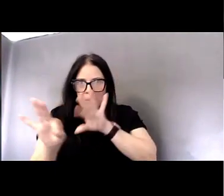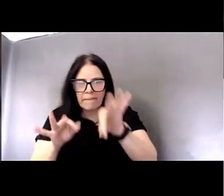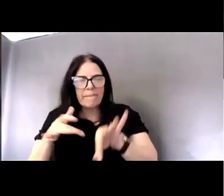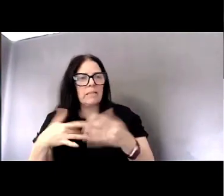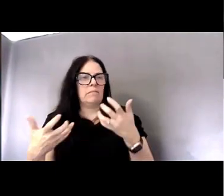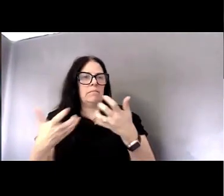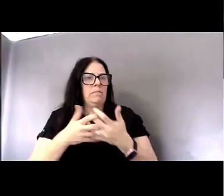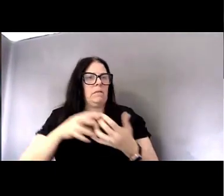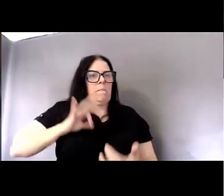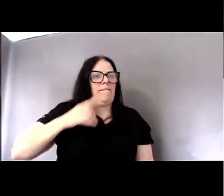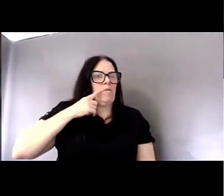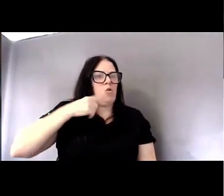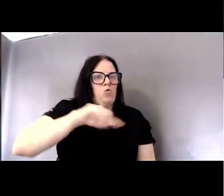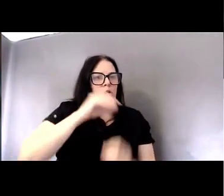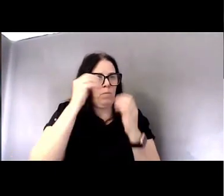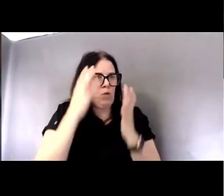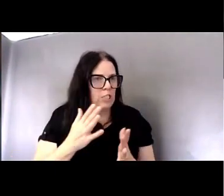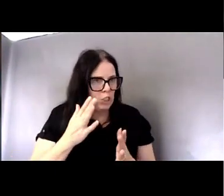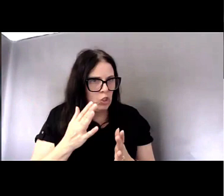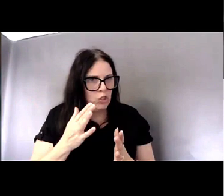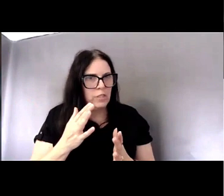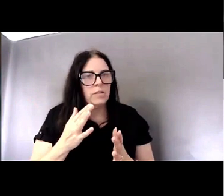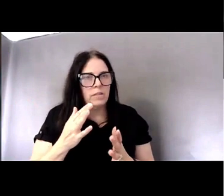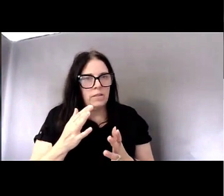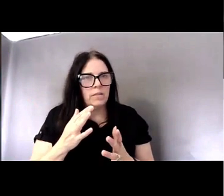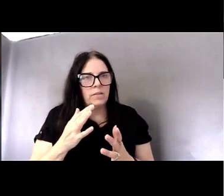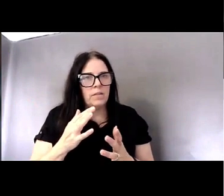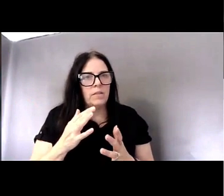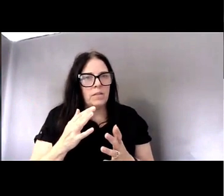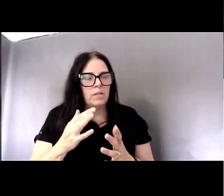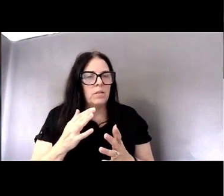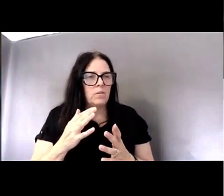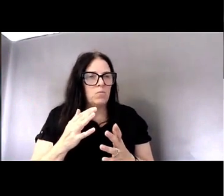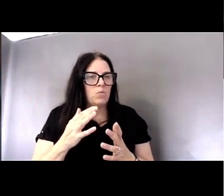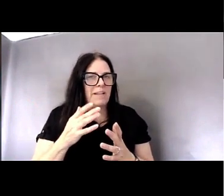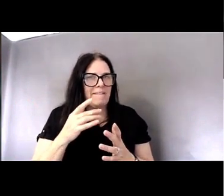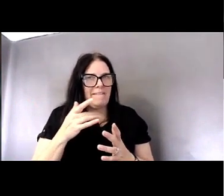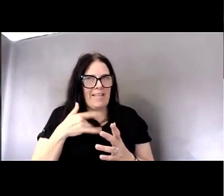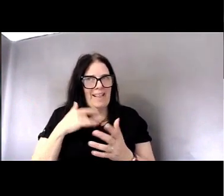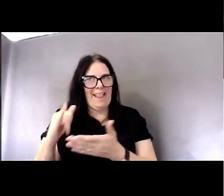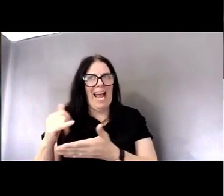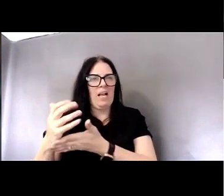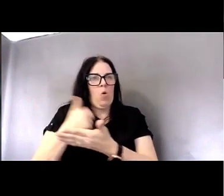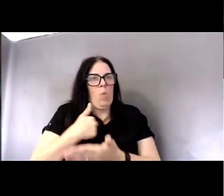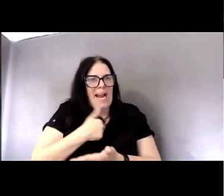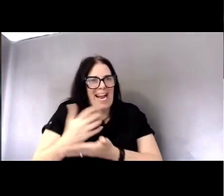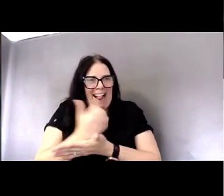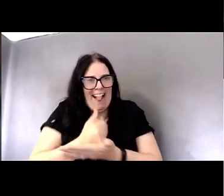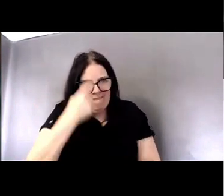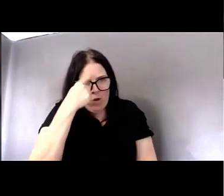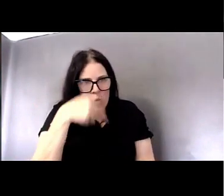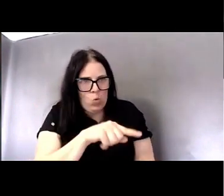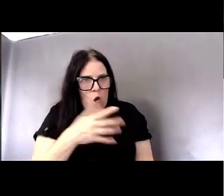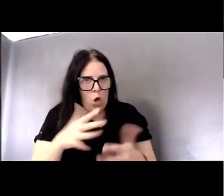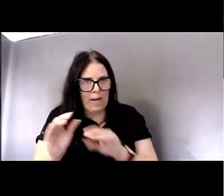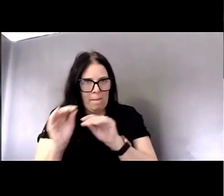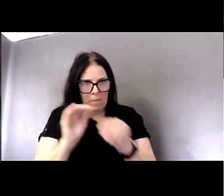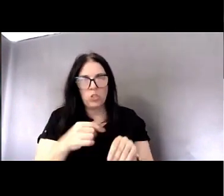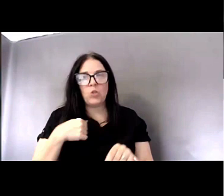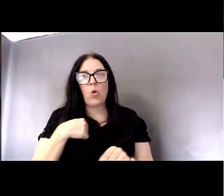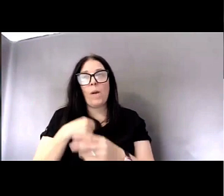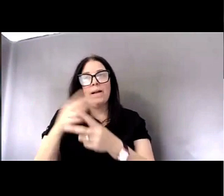the usable parts of other resource collections. So we've tried to